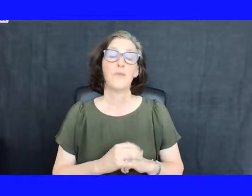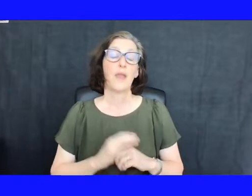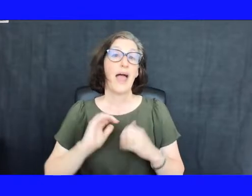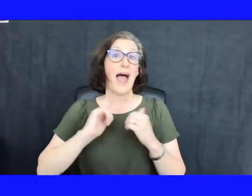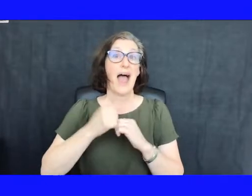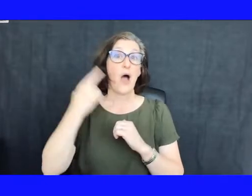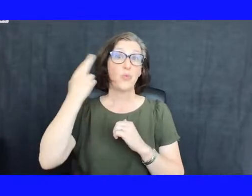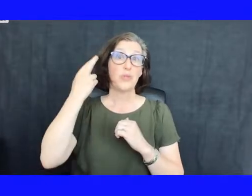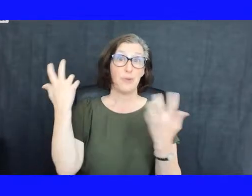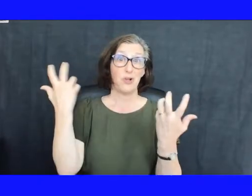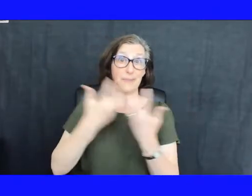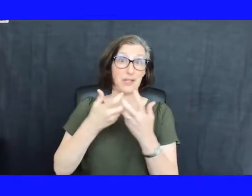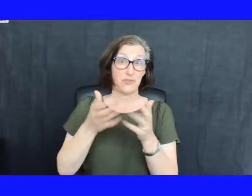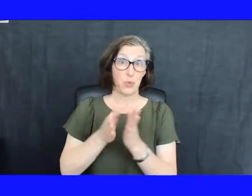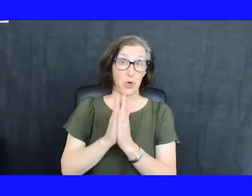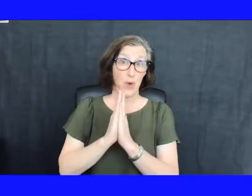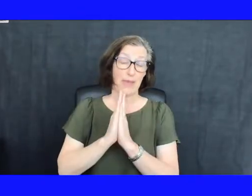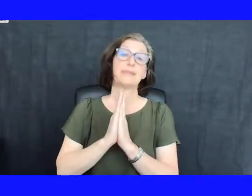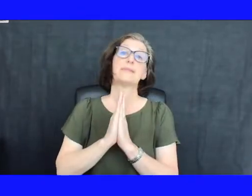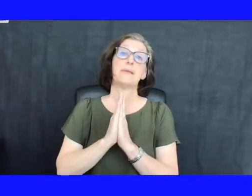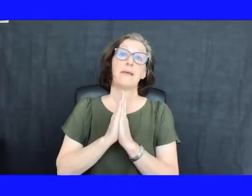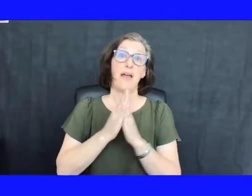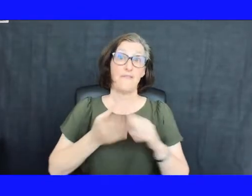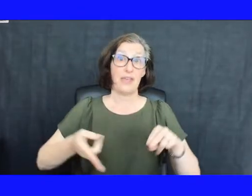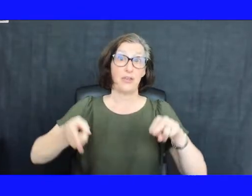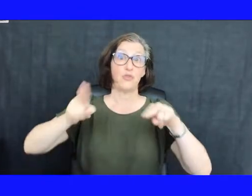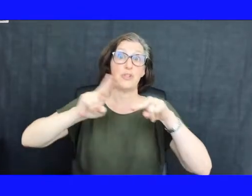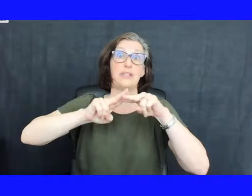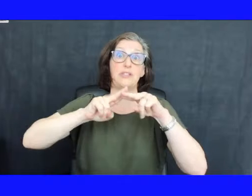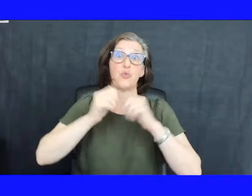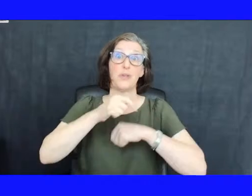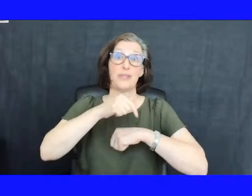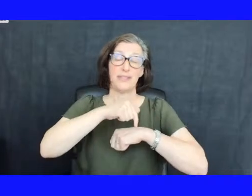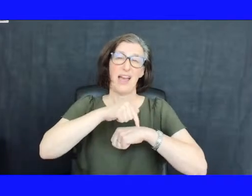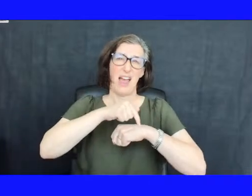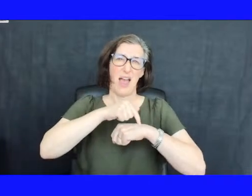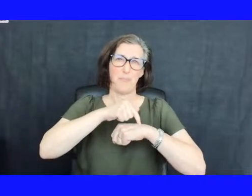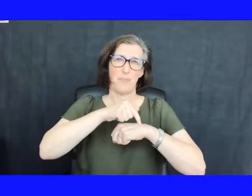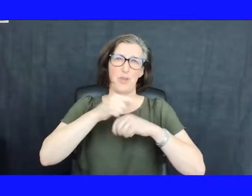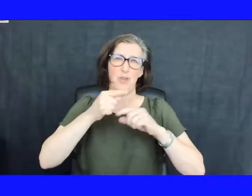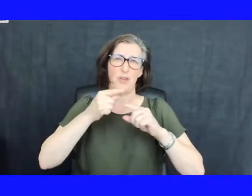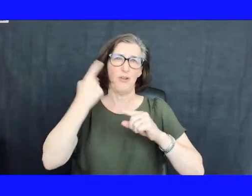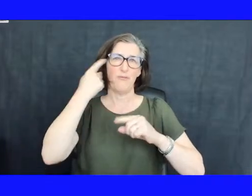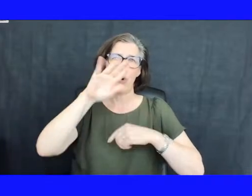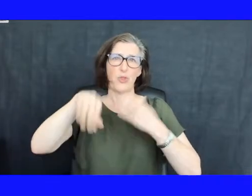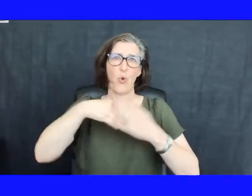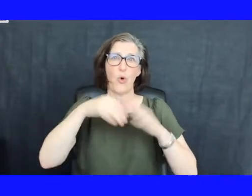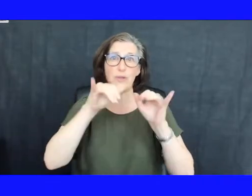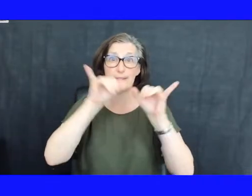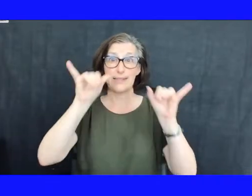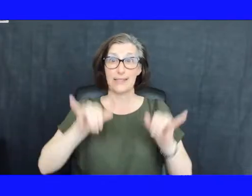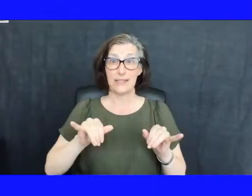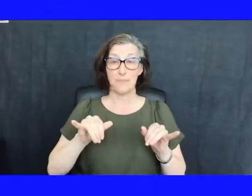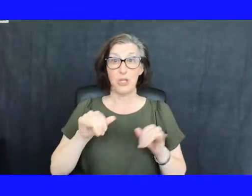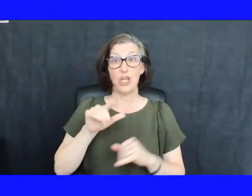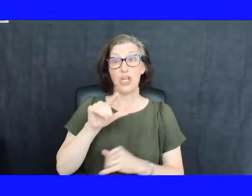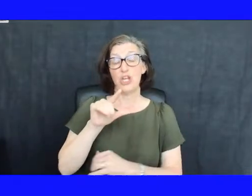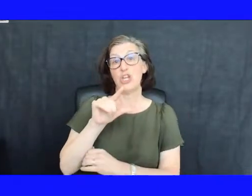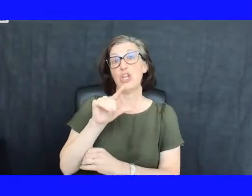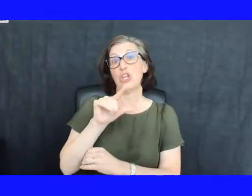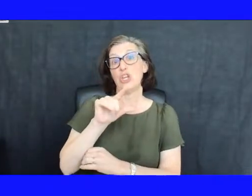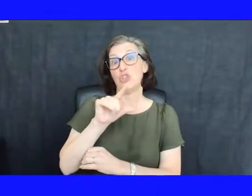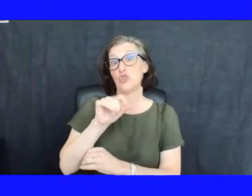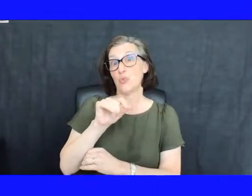of sexual harassment, as you can see here, also going back over